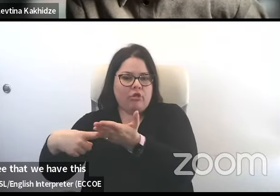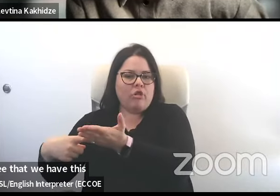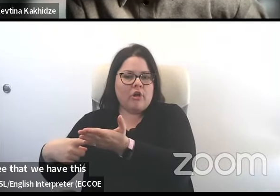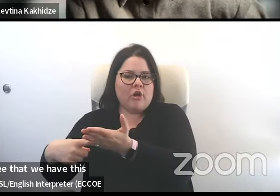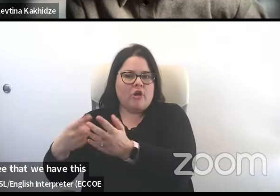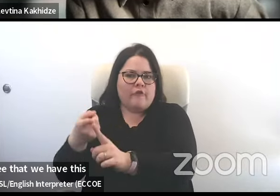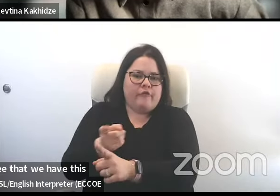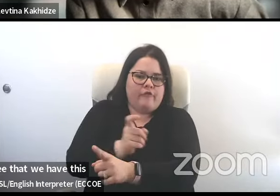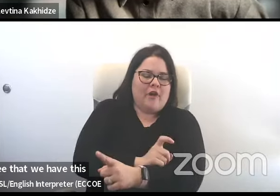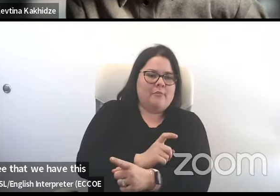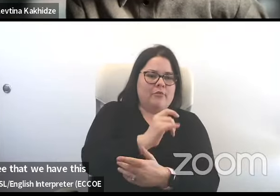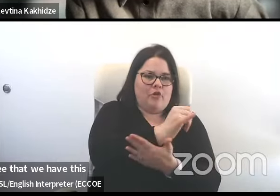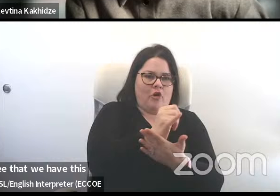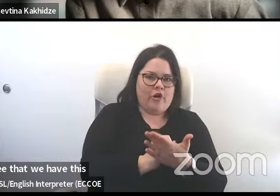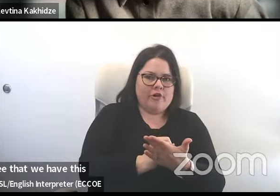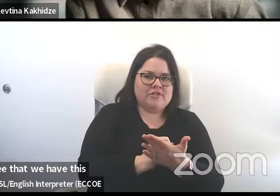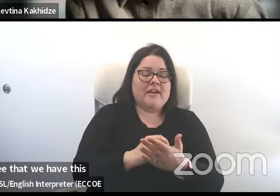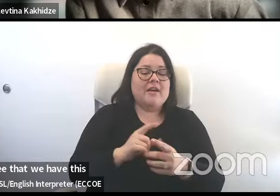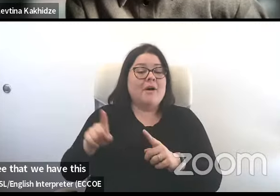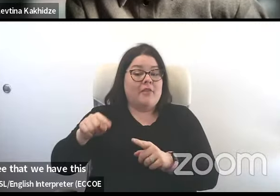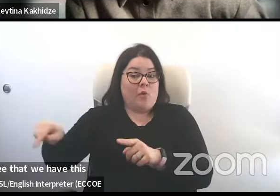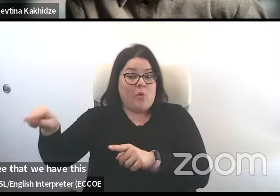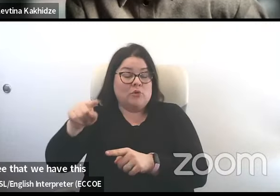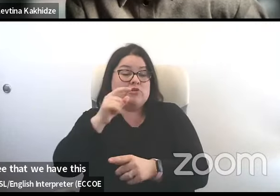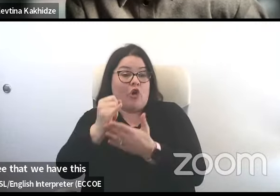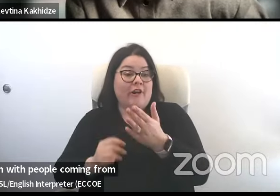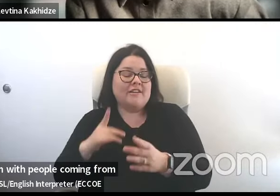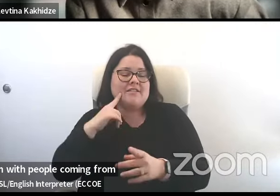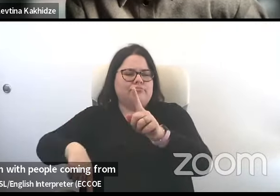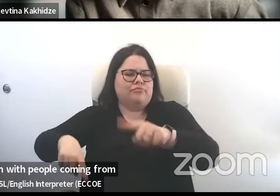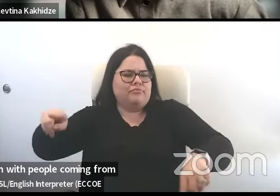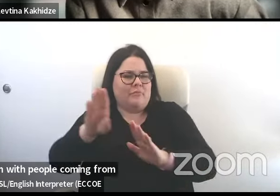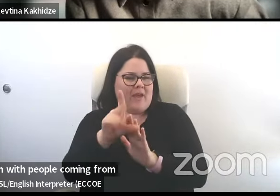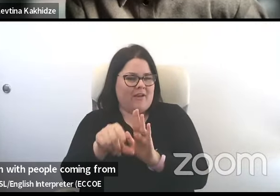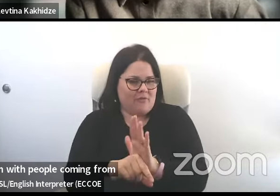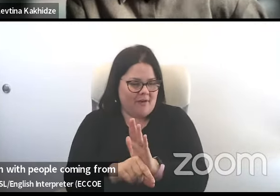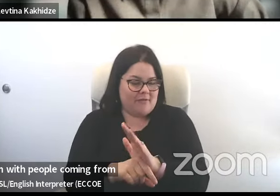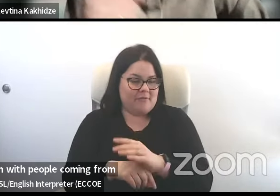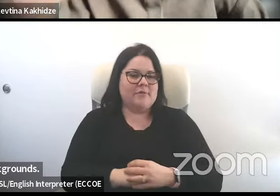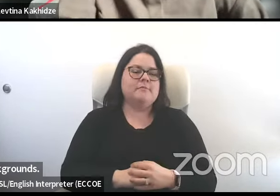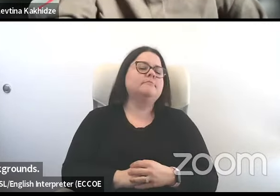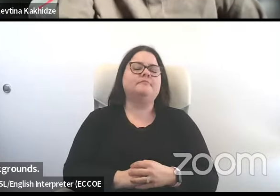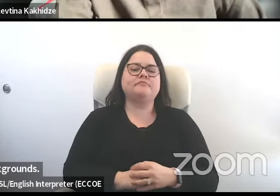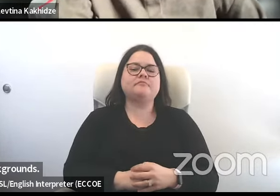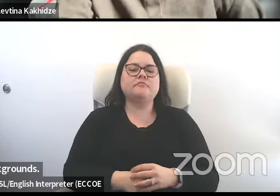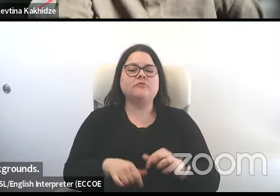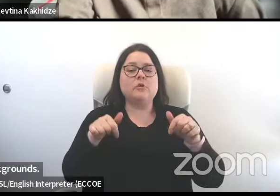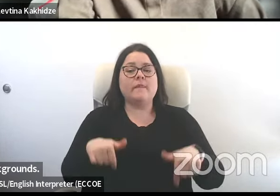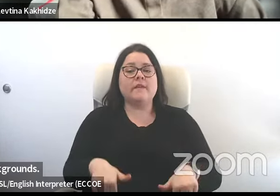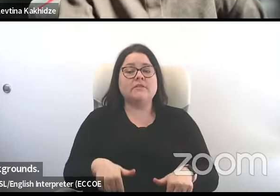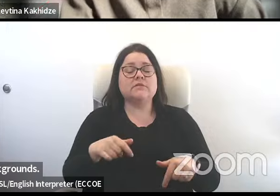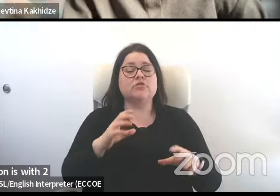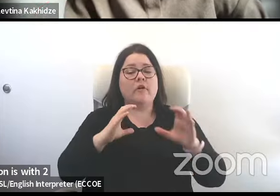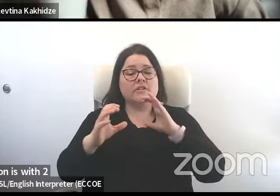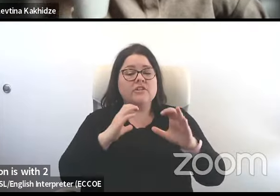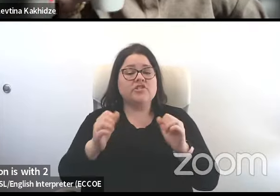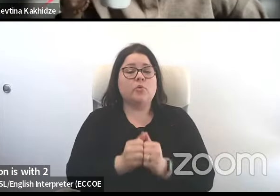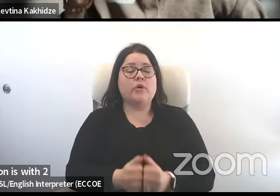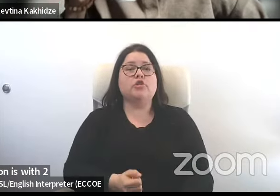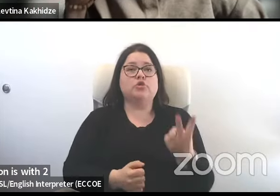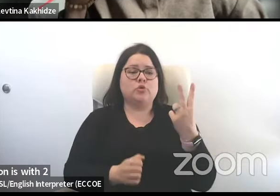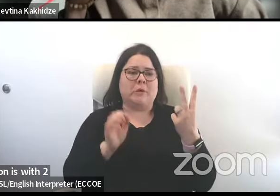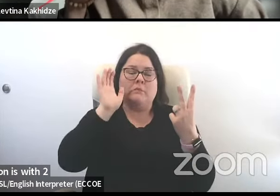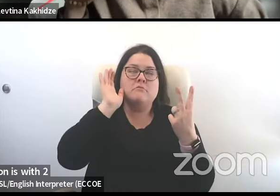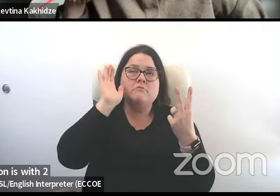with people coming from different backgrounds. This conversation is with two eminent, amazing